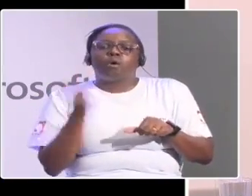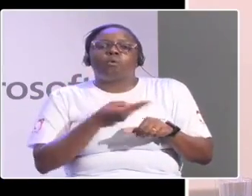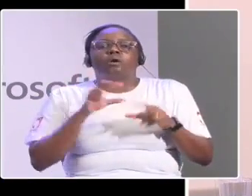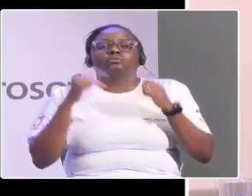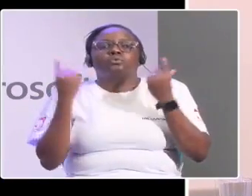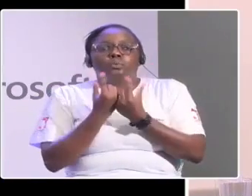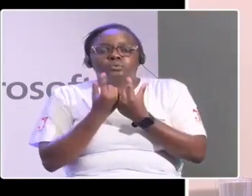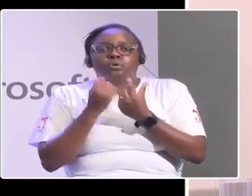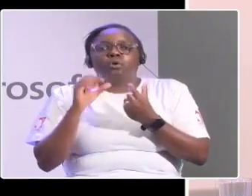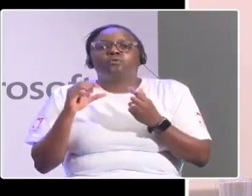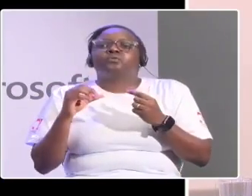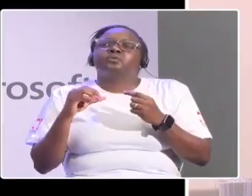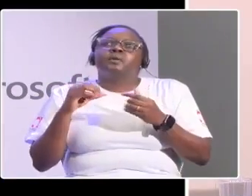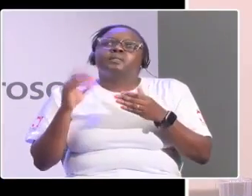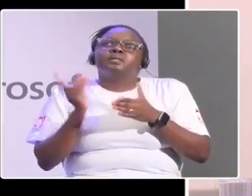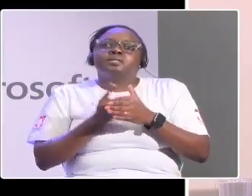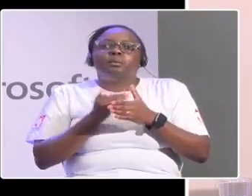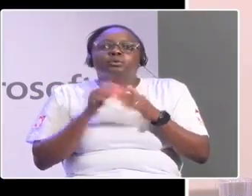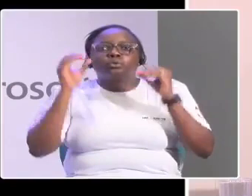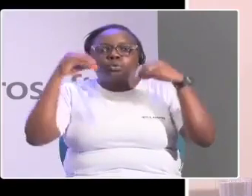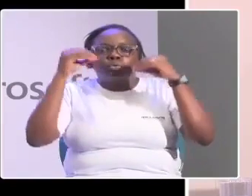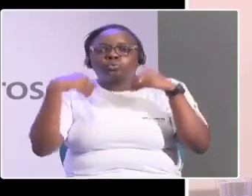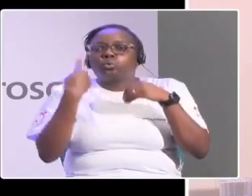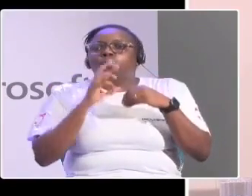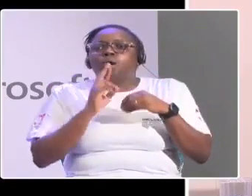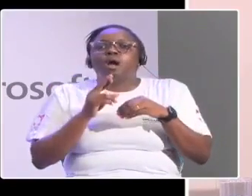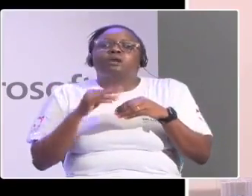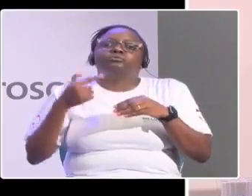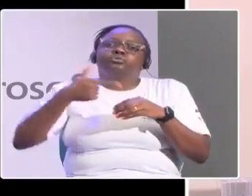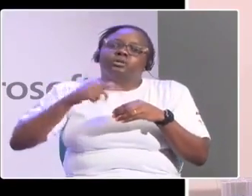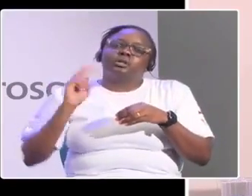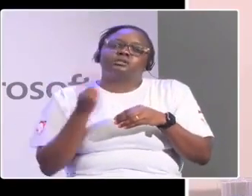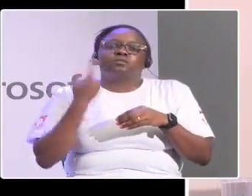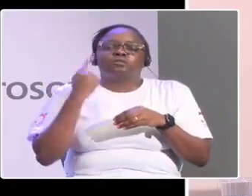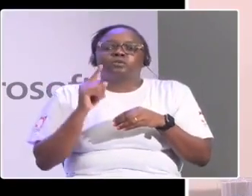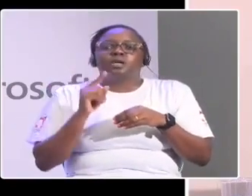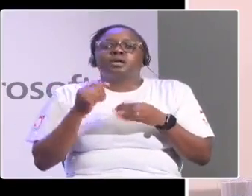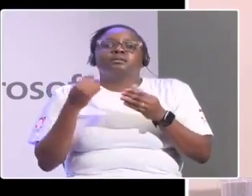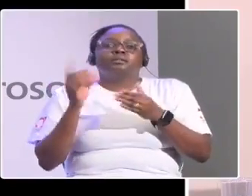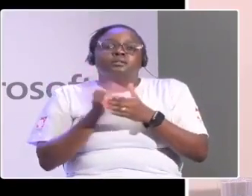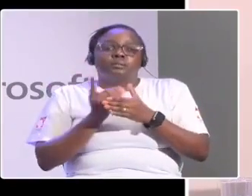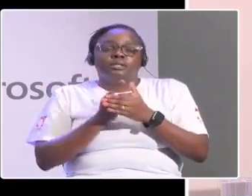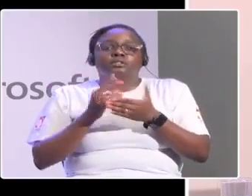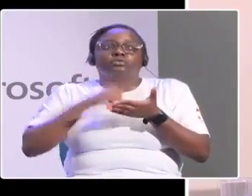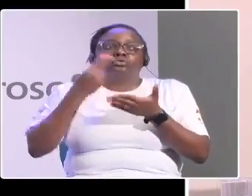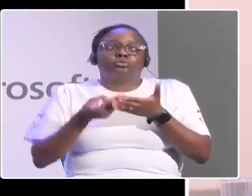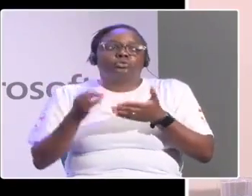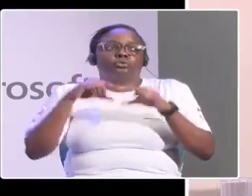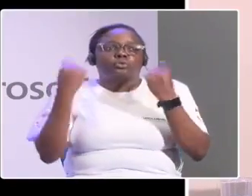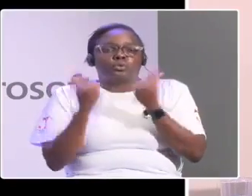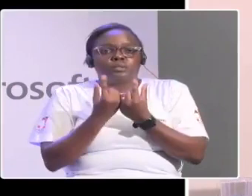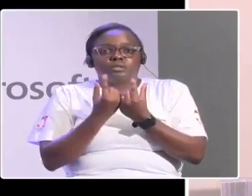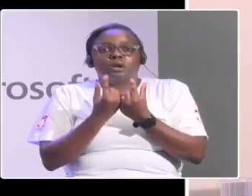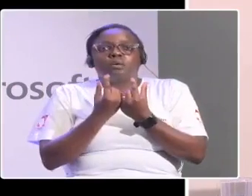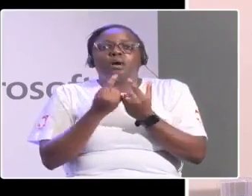of disabled Googlers who are actually joining our calls for the Disability Alliance Employee Resource Group, listening to the pain